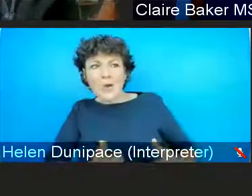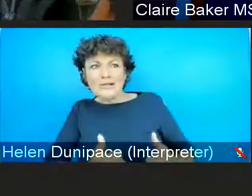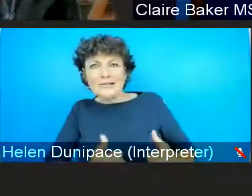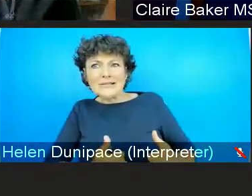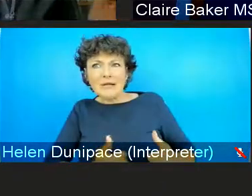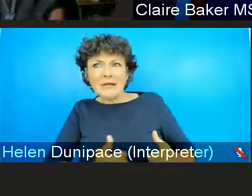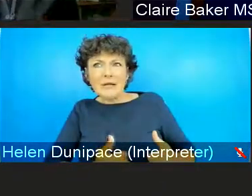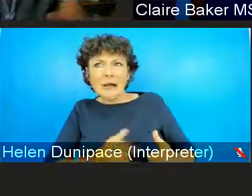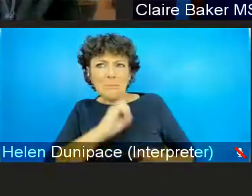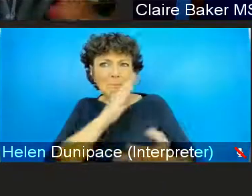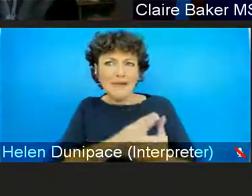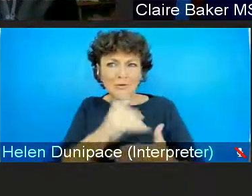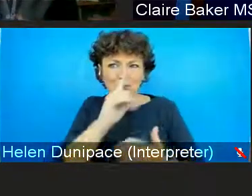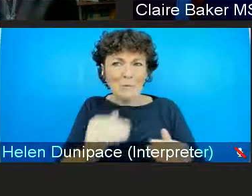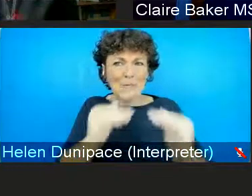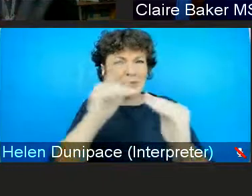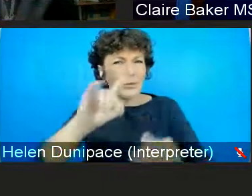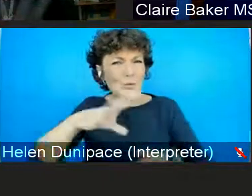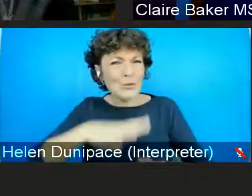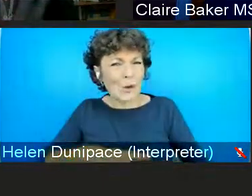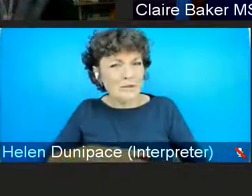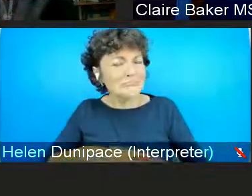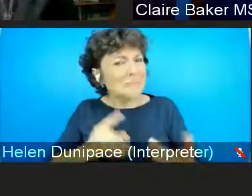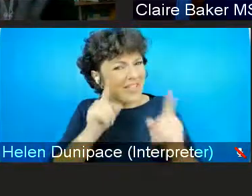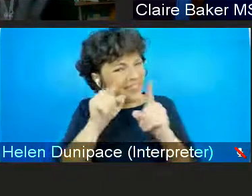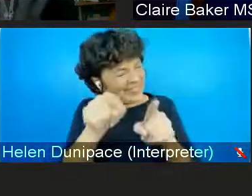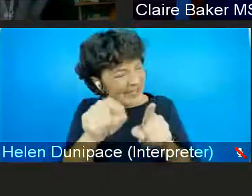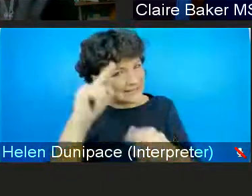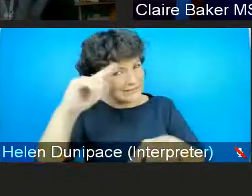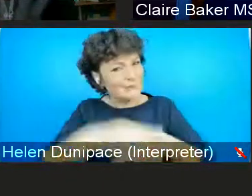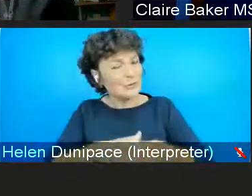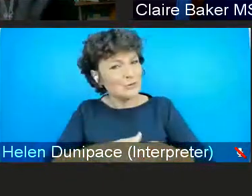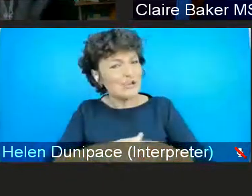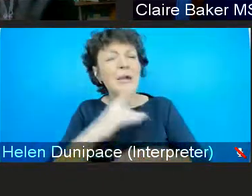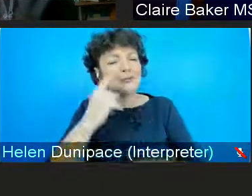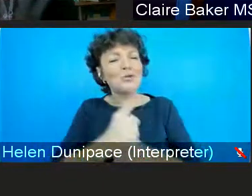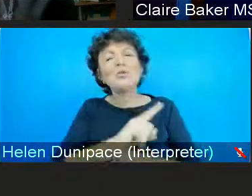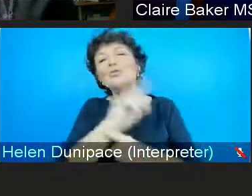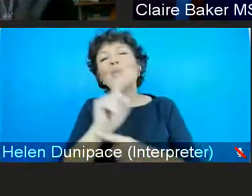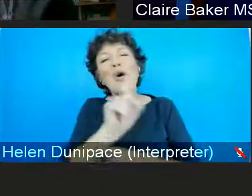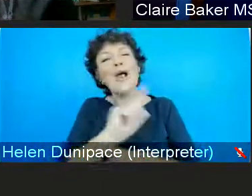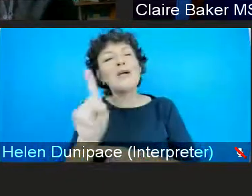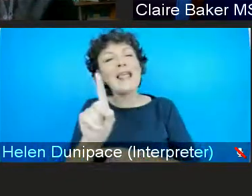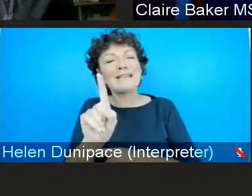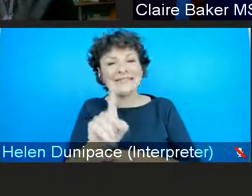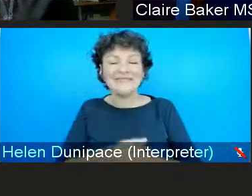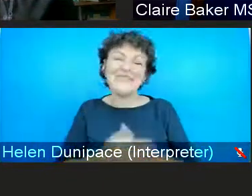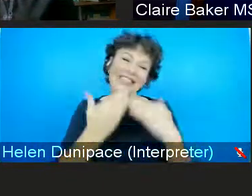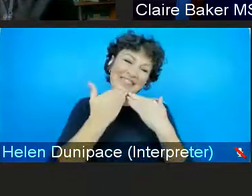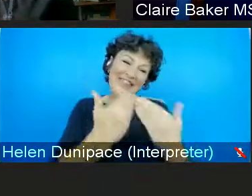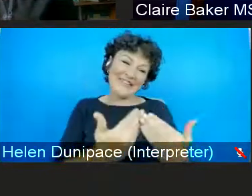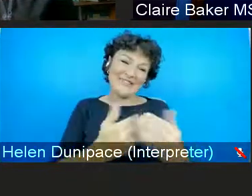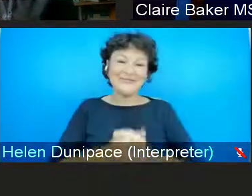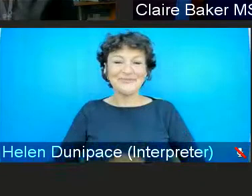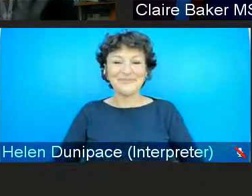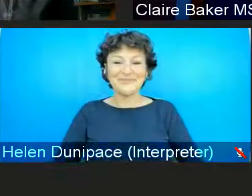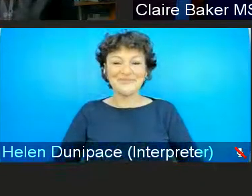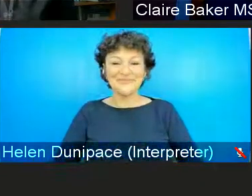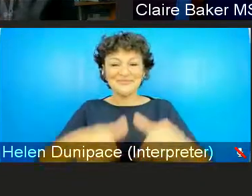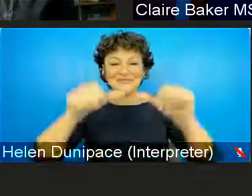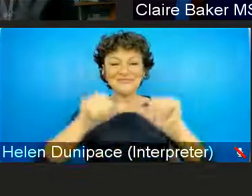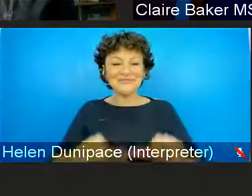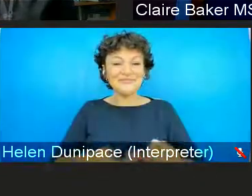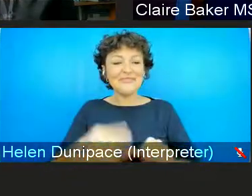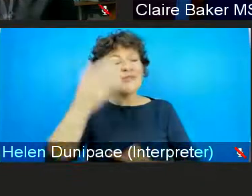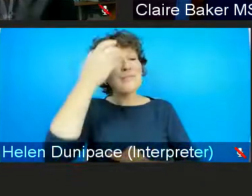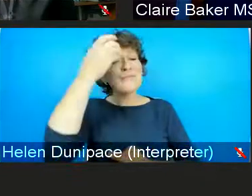we will do. And I'm sure we'll talk more on this. Thank you very much, Dr. Malik. Professor Ski, could